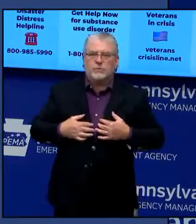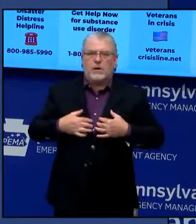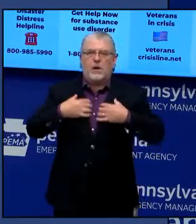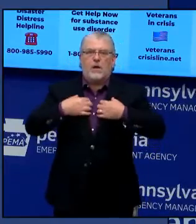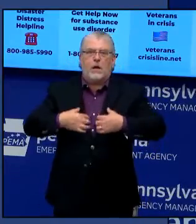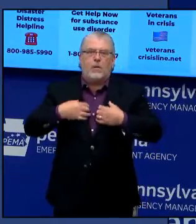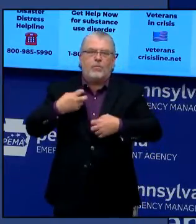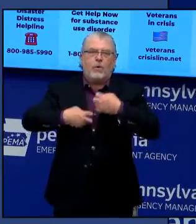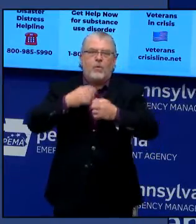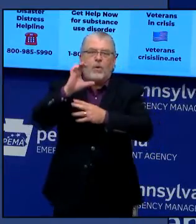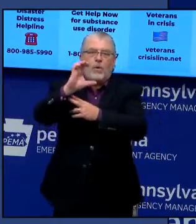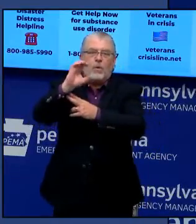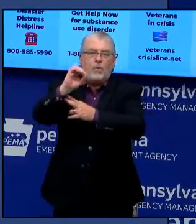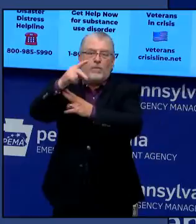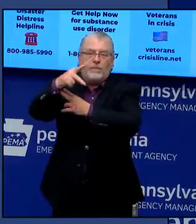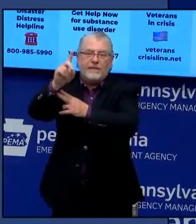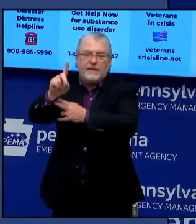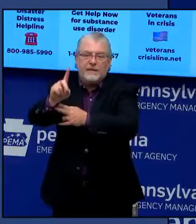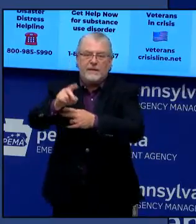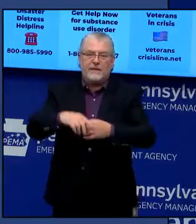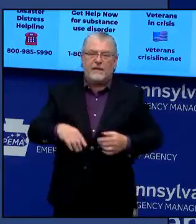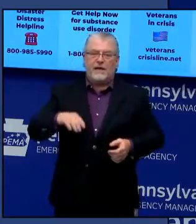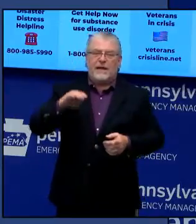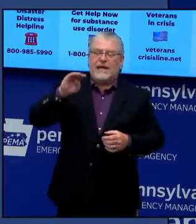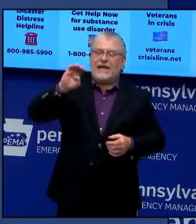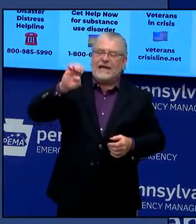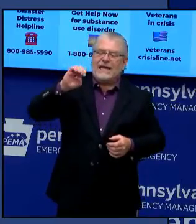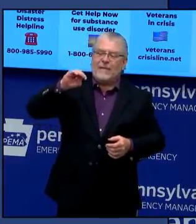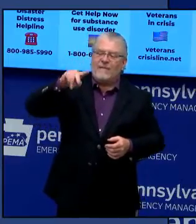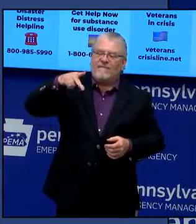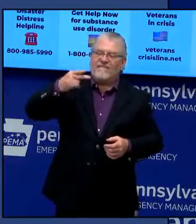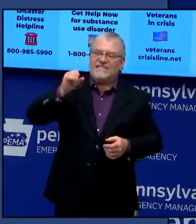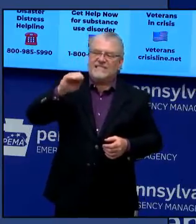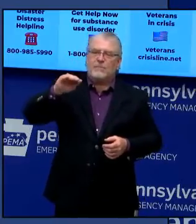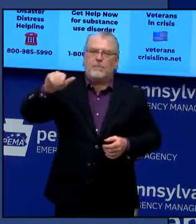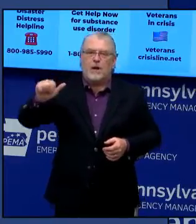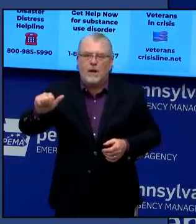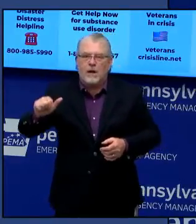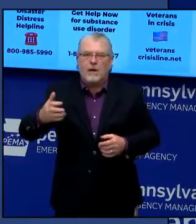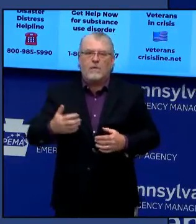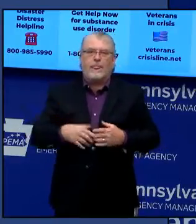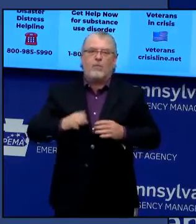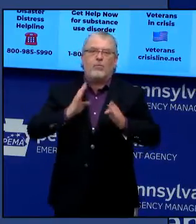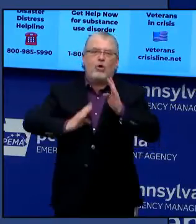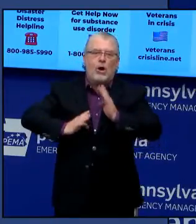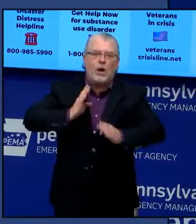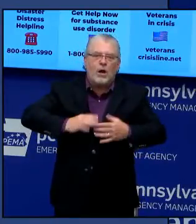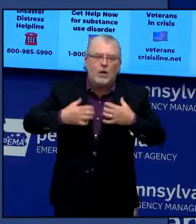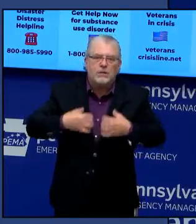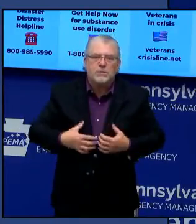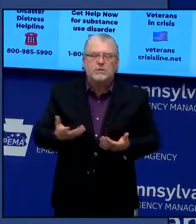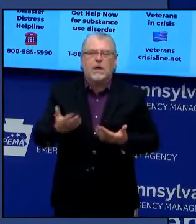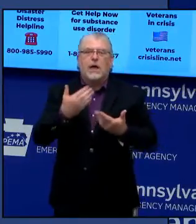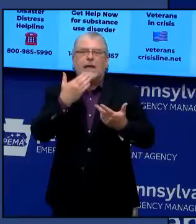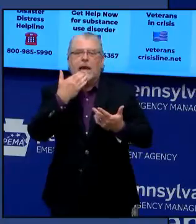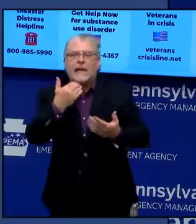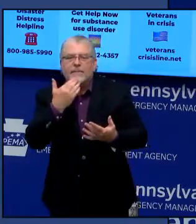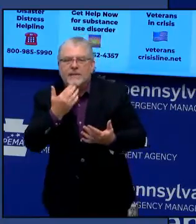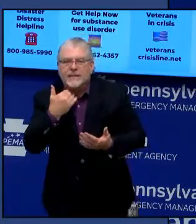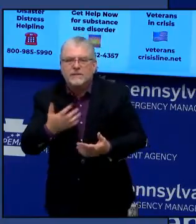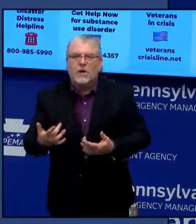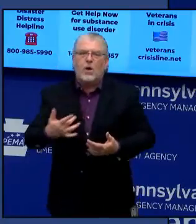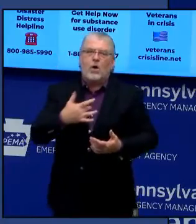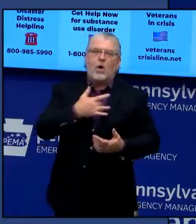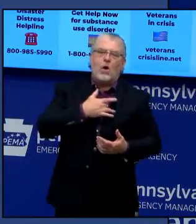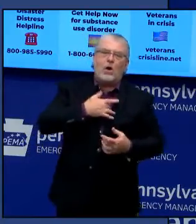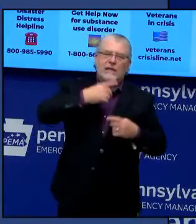That includes emphysema and chronic bronchitis, and diabetes and kidney disease. And so, you know, the majority of deaths have